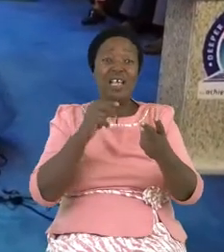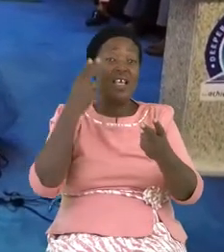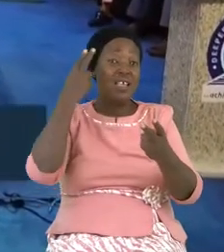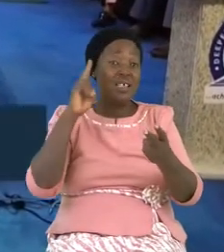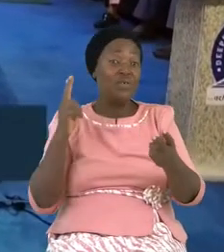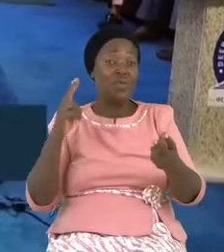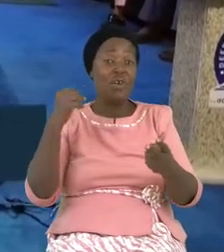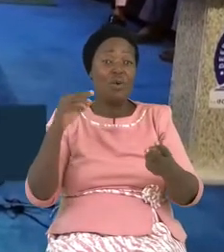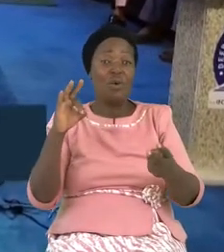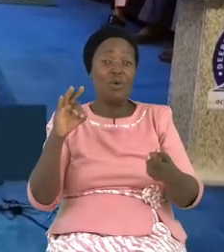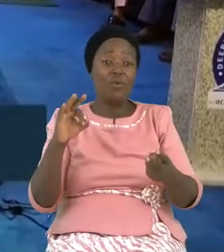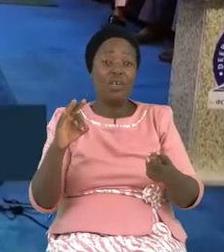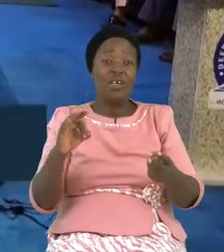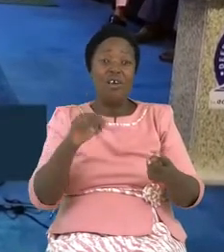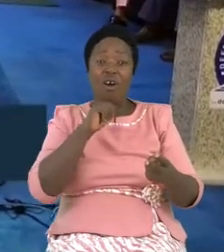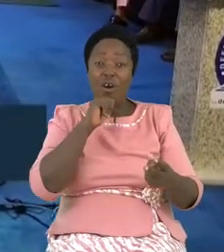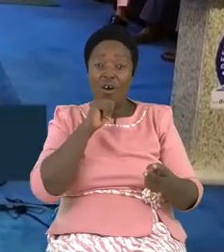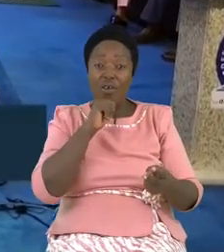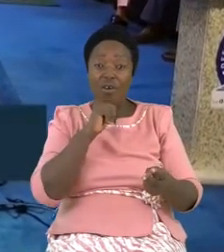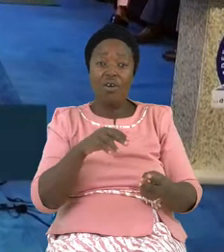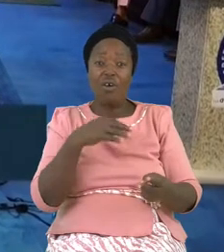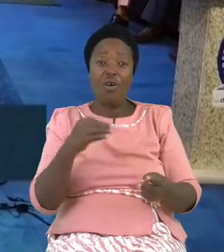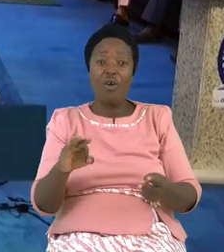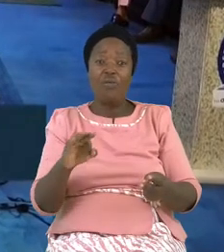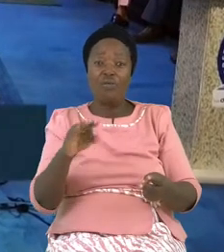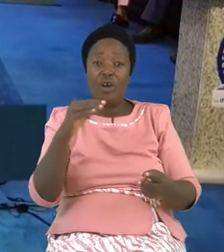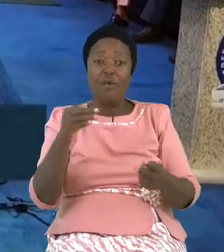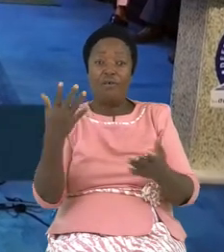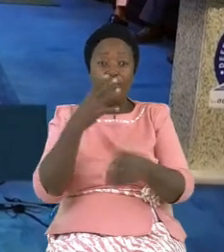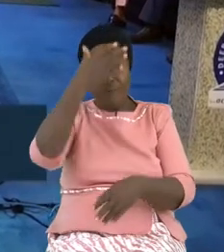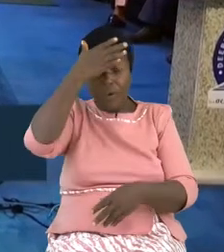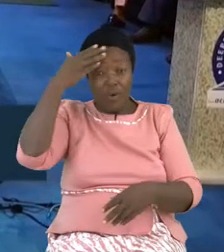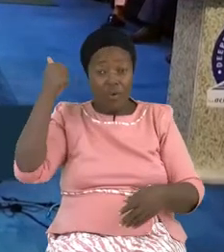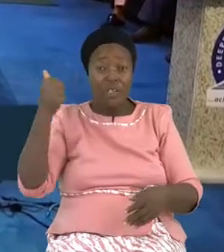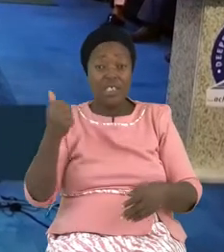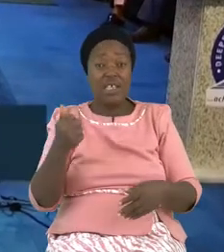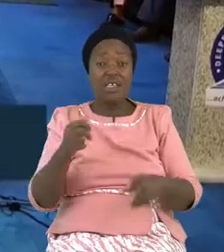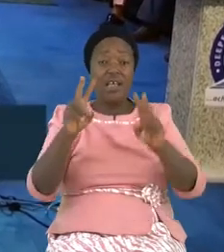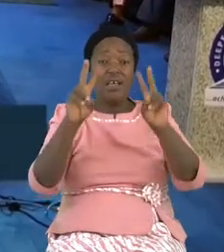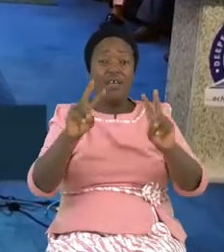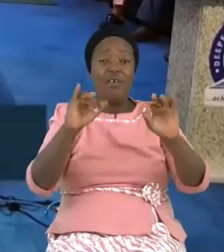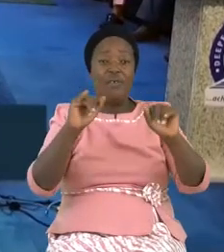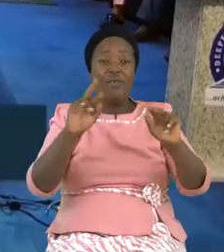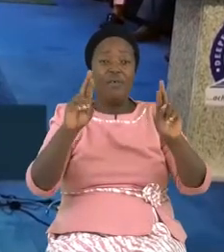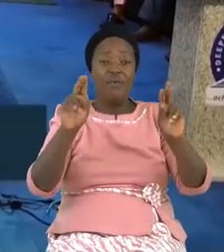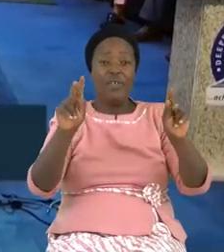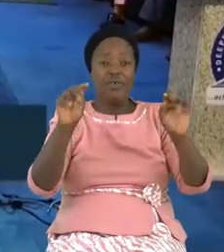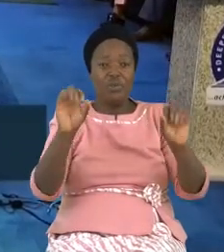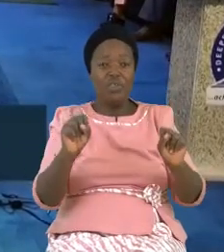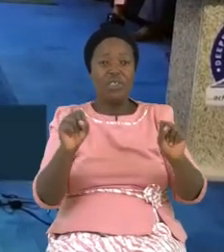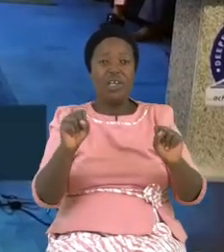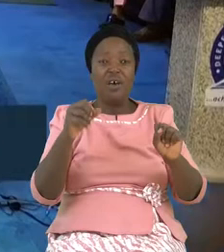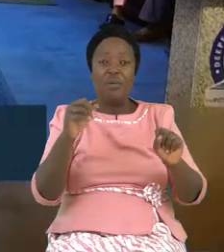forgotten virtues of displaced dreamers. Can you think of, you know, somebody is going for